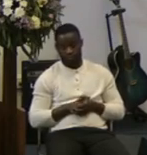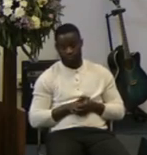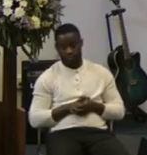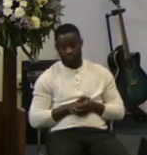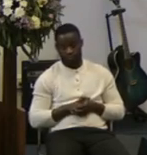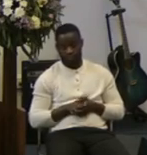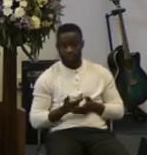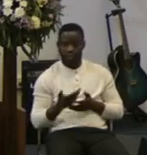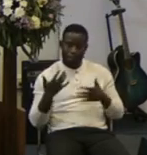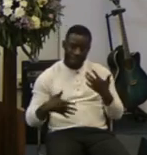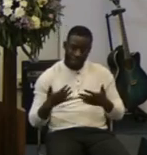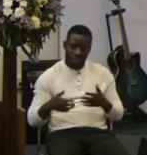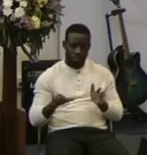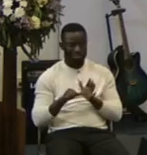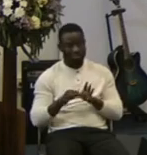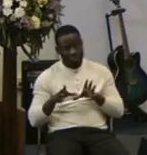and that is painful,